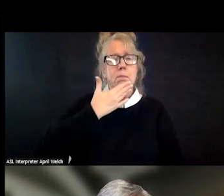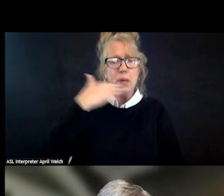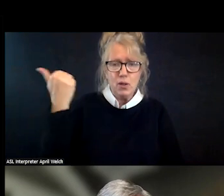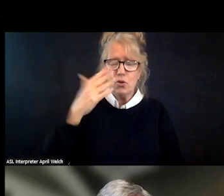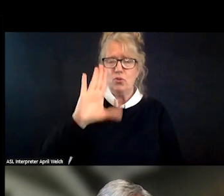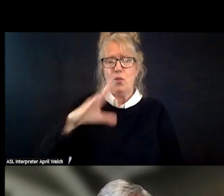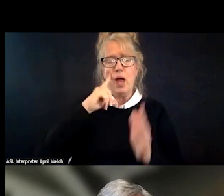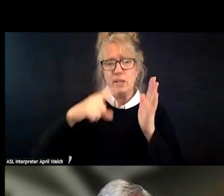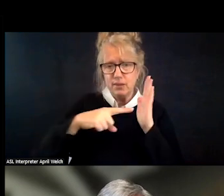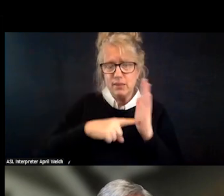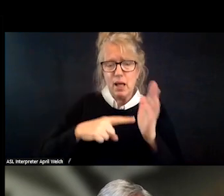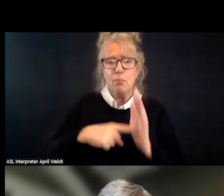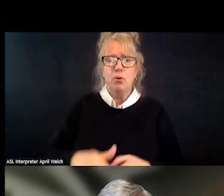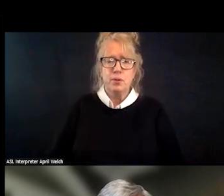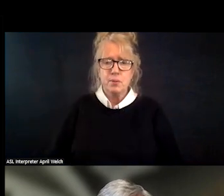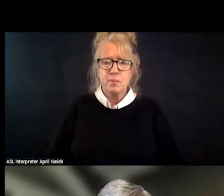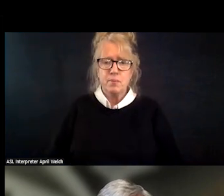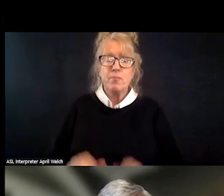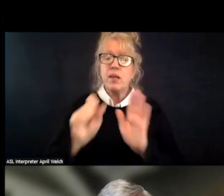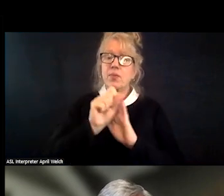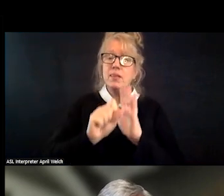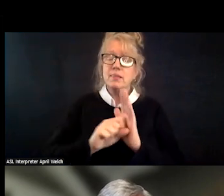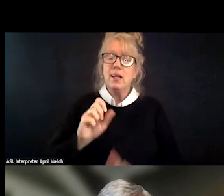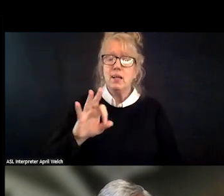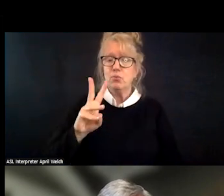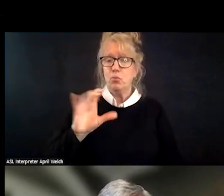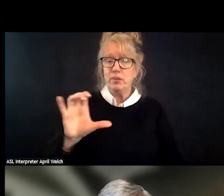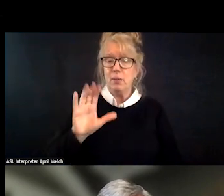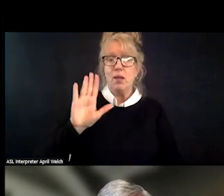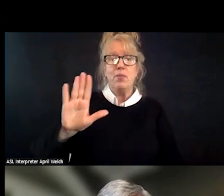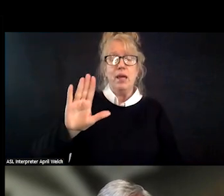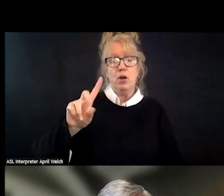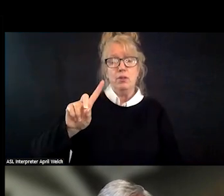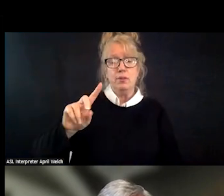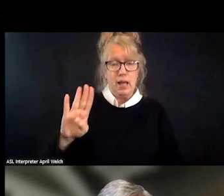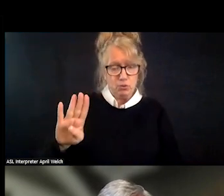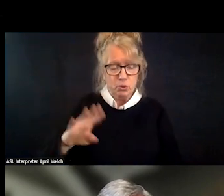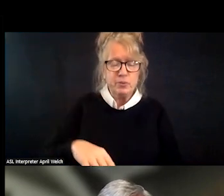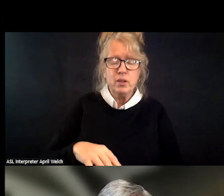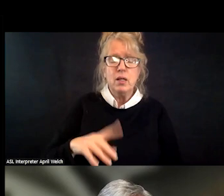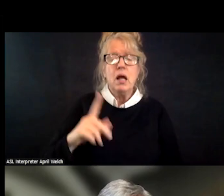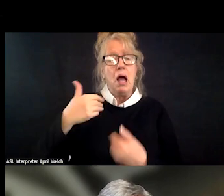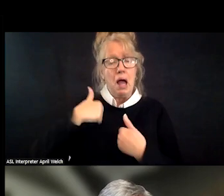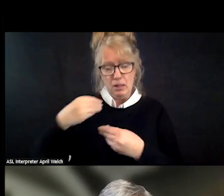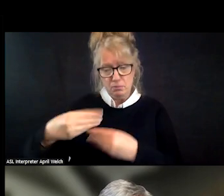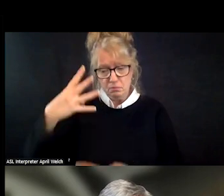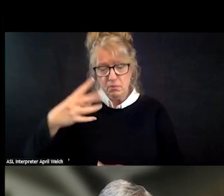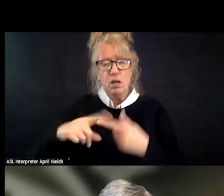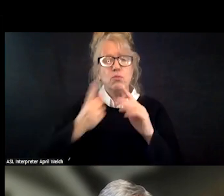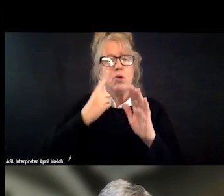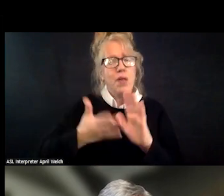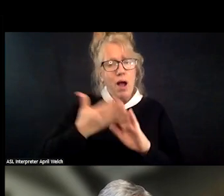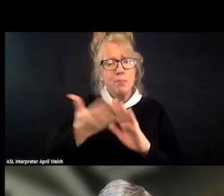example, the state of Wisconsin on their dashboard not only has the operational metrics